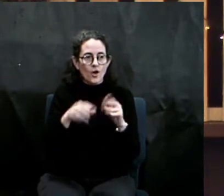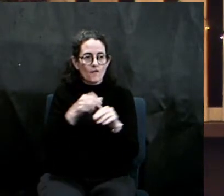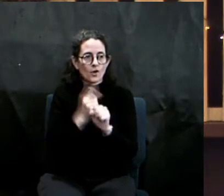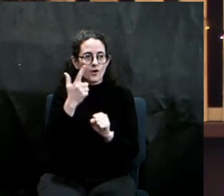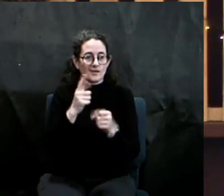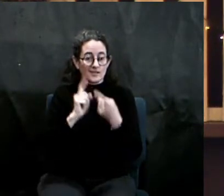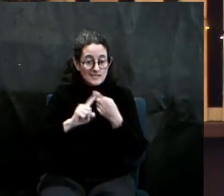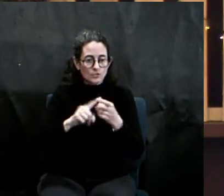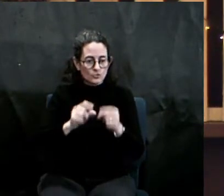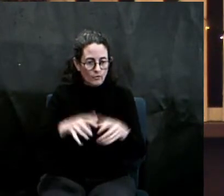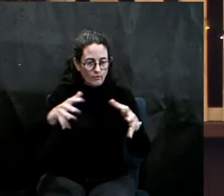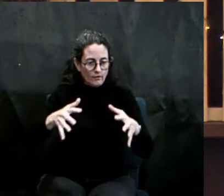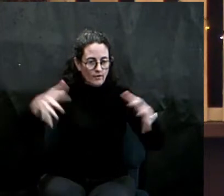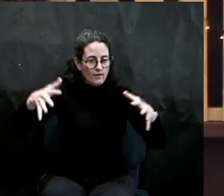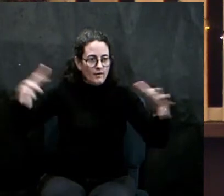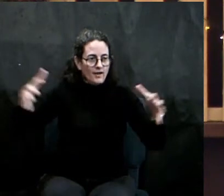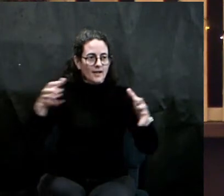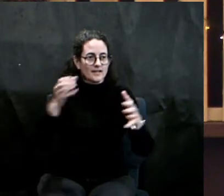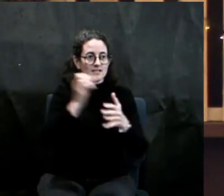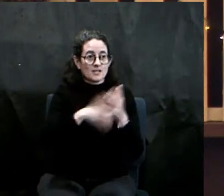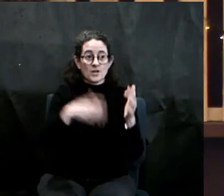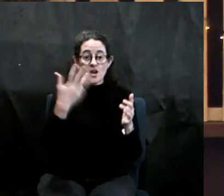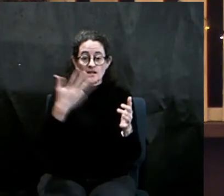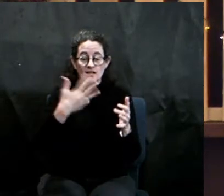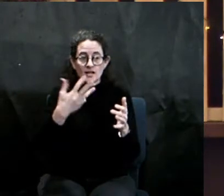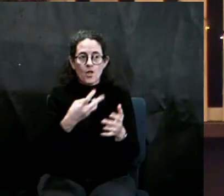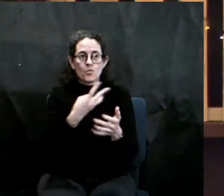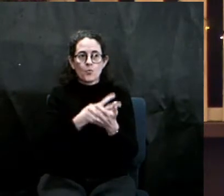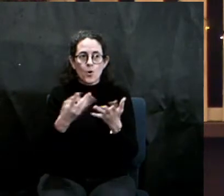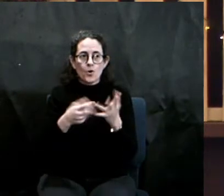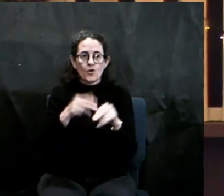in Acts chapter 19, we read, "In this way, the word of the Lord